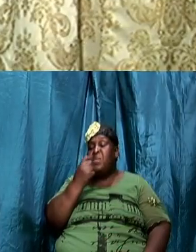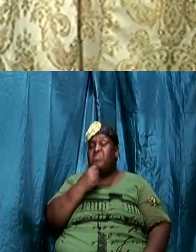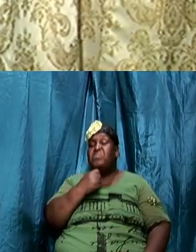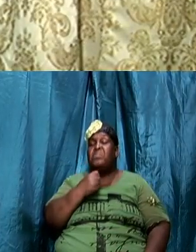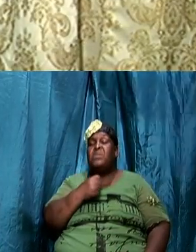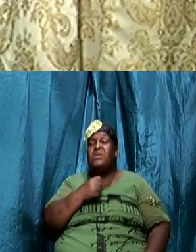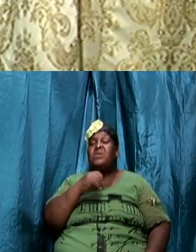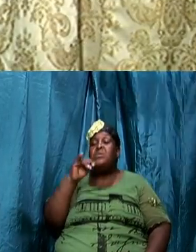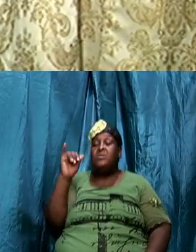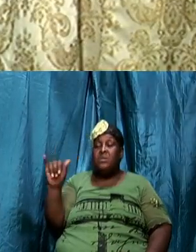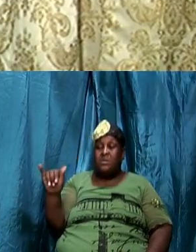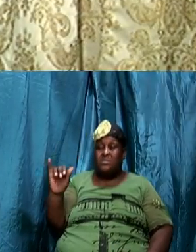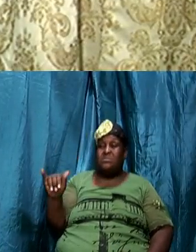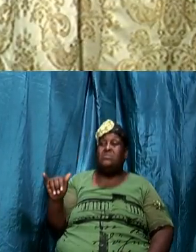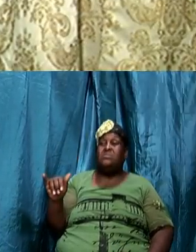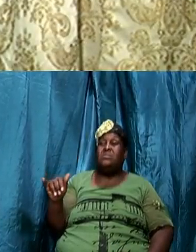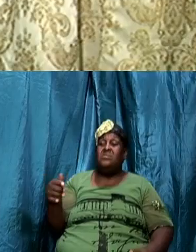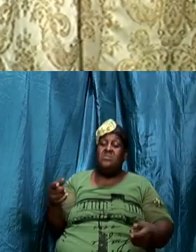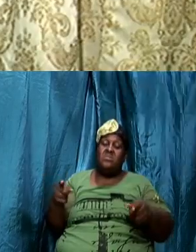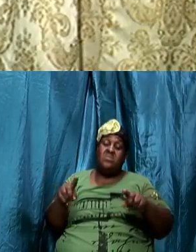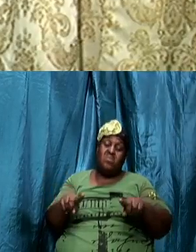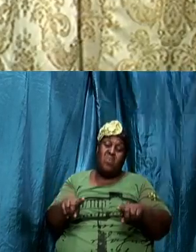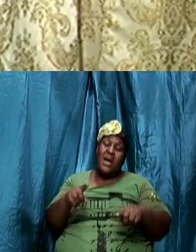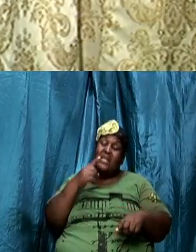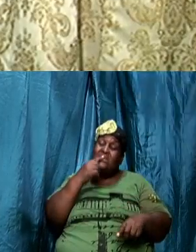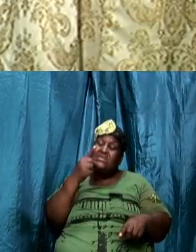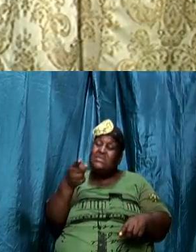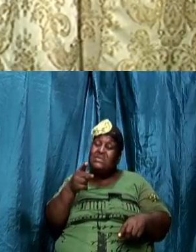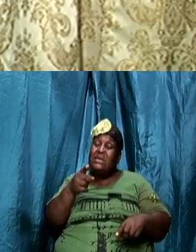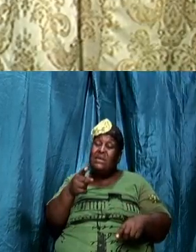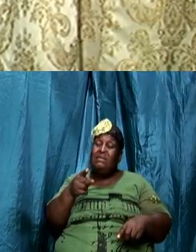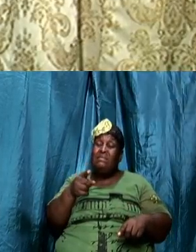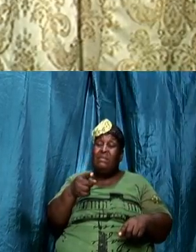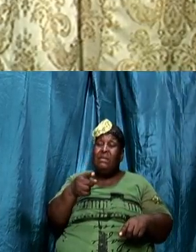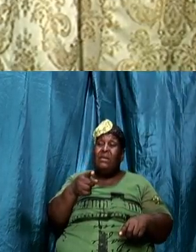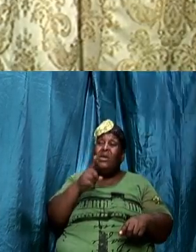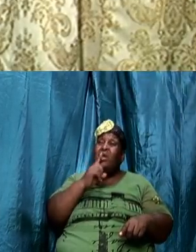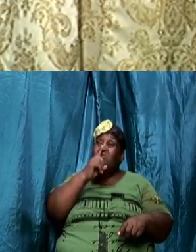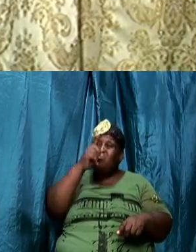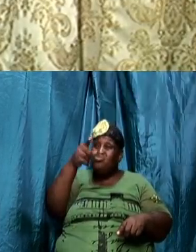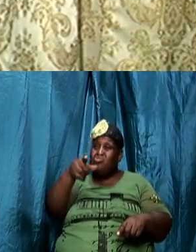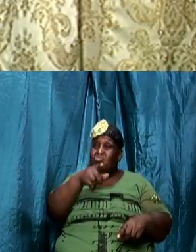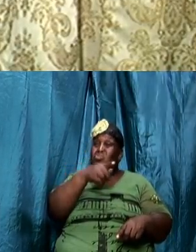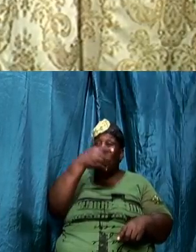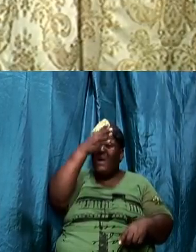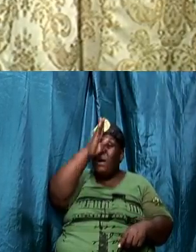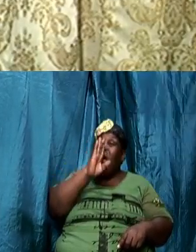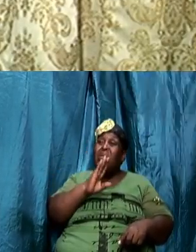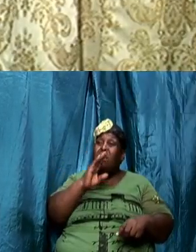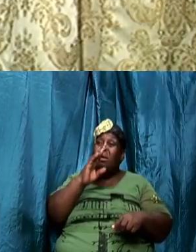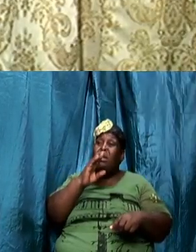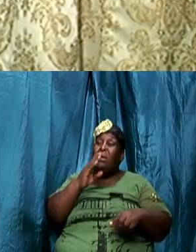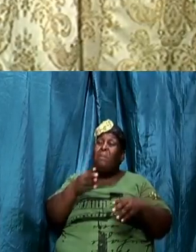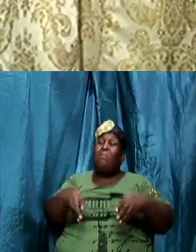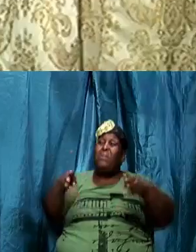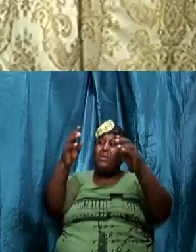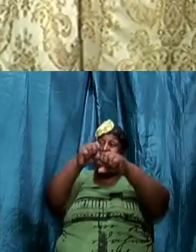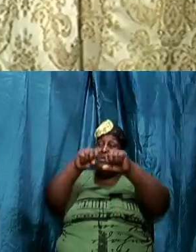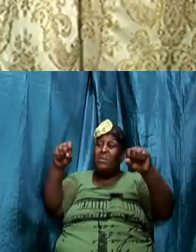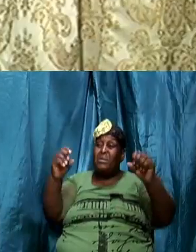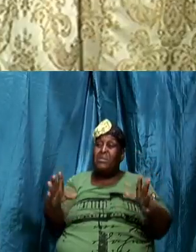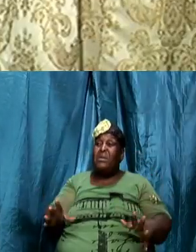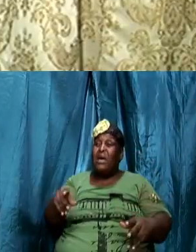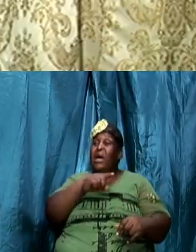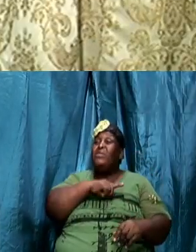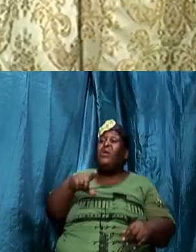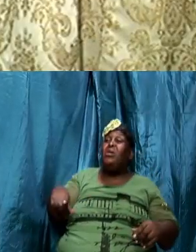And yet, while they are saying that it is the Lord that we have built this altar to, and the Lord that we are